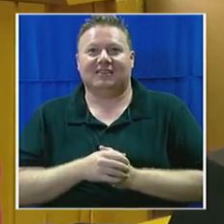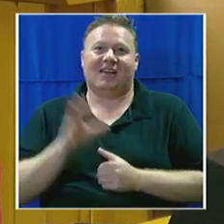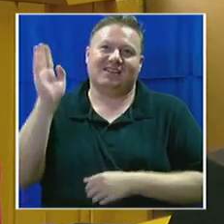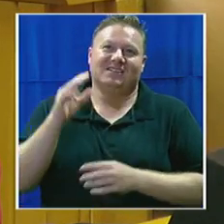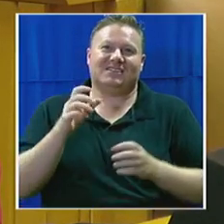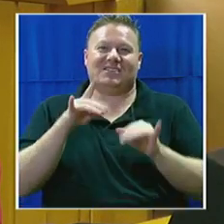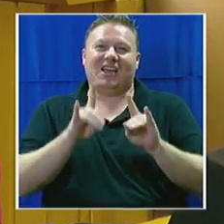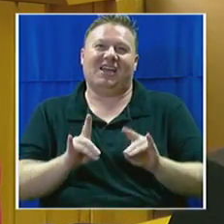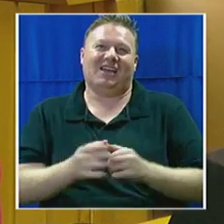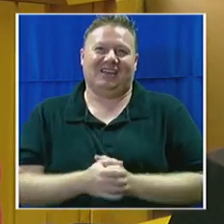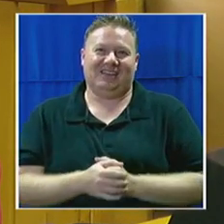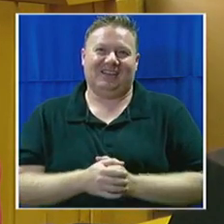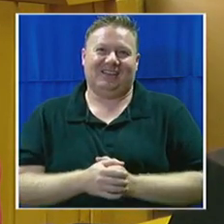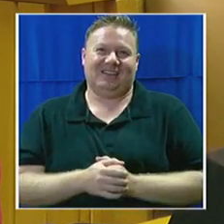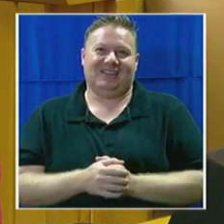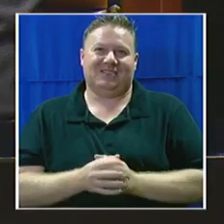Chair.